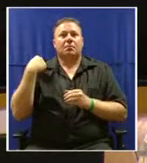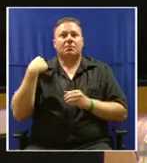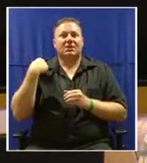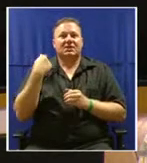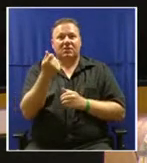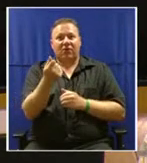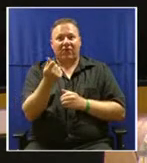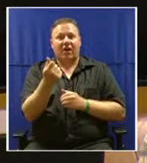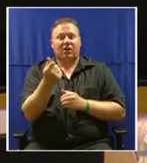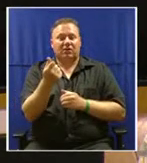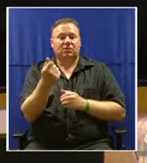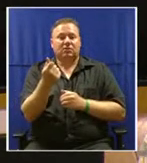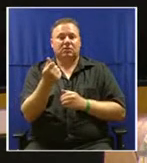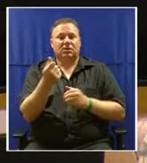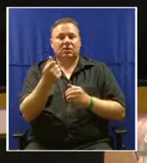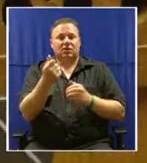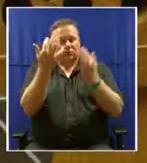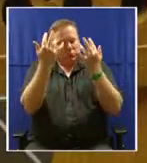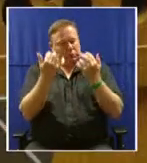will deal with the matter.